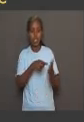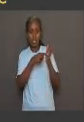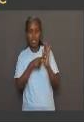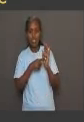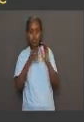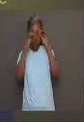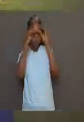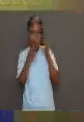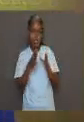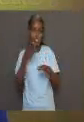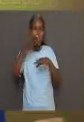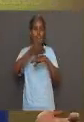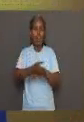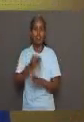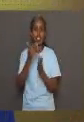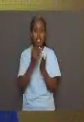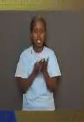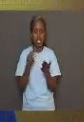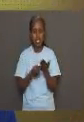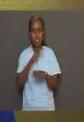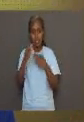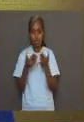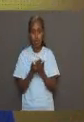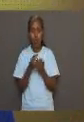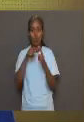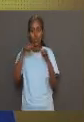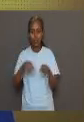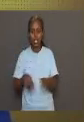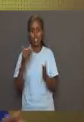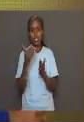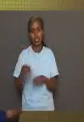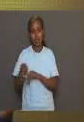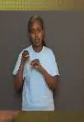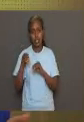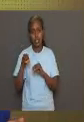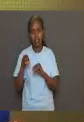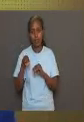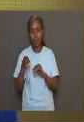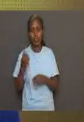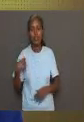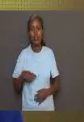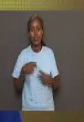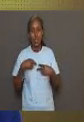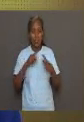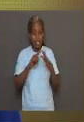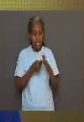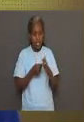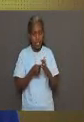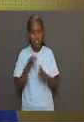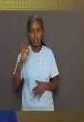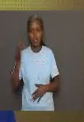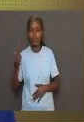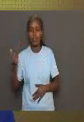after the lesson. That is all for today, students. We have started a